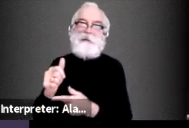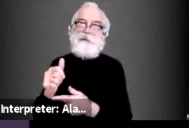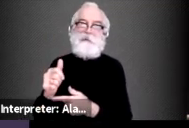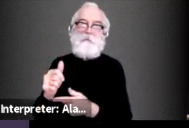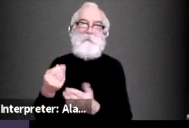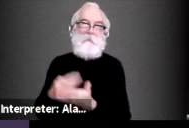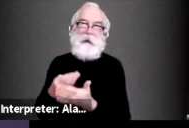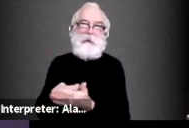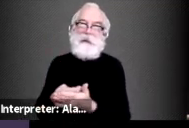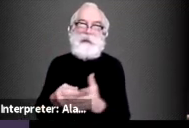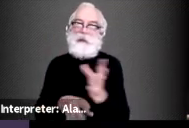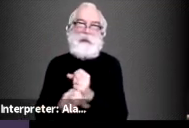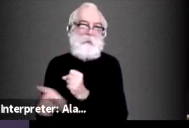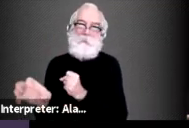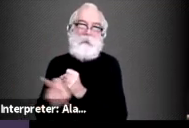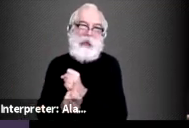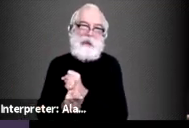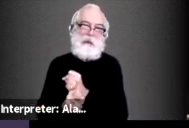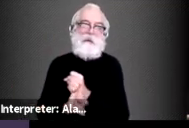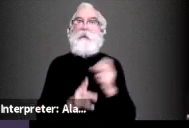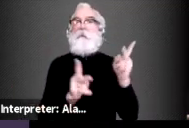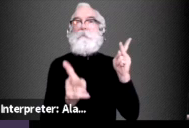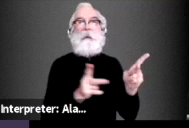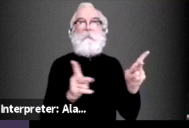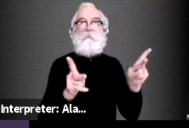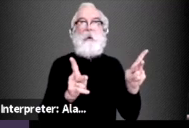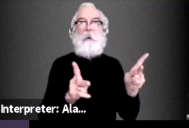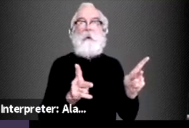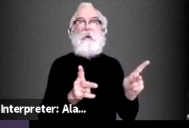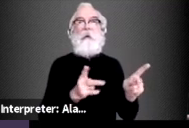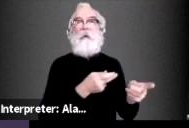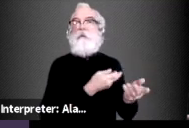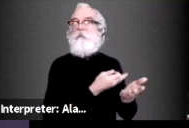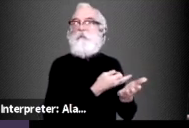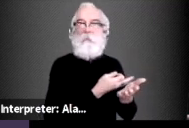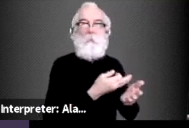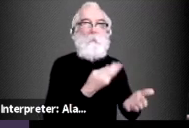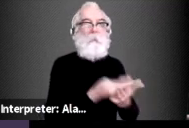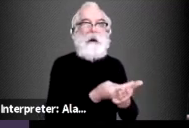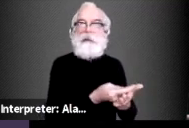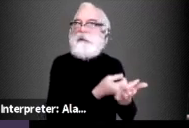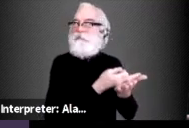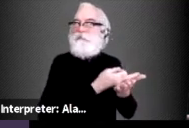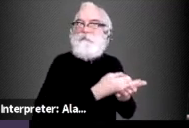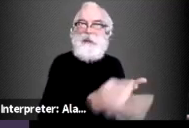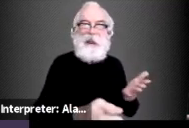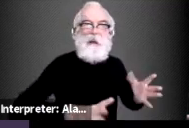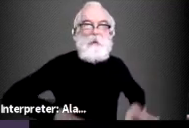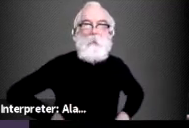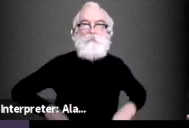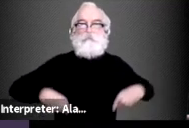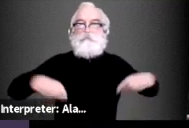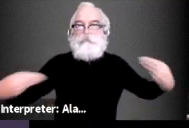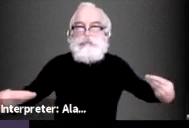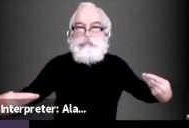number of people were ruined by the devaluation of their shares, and the national economy tanked, to put it